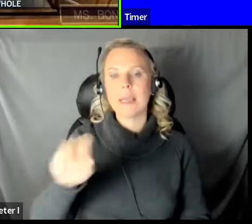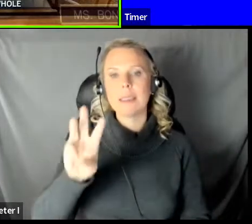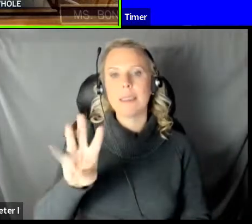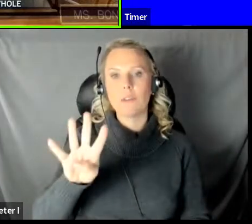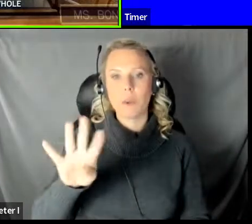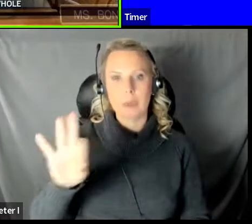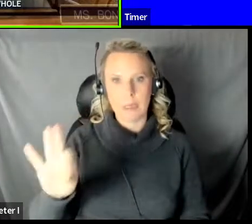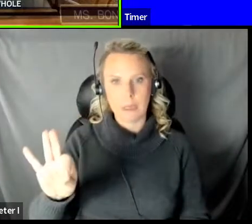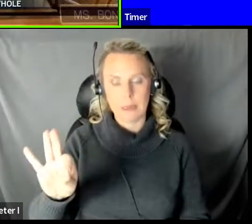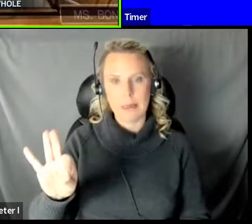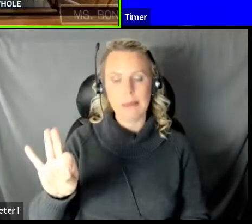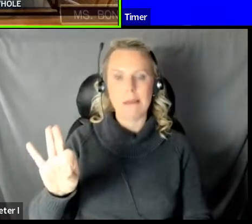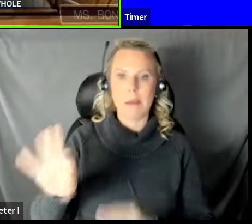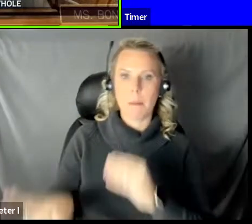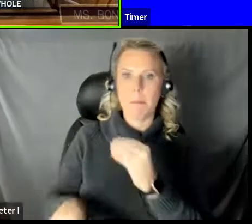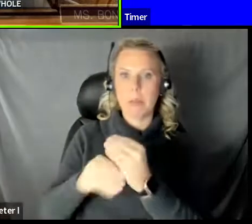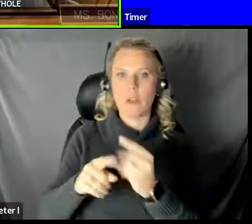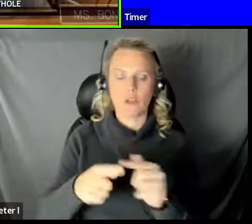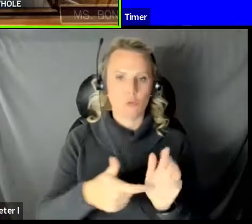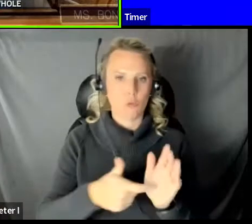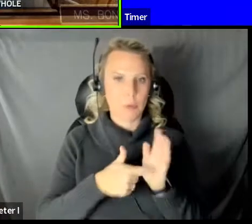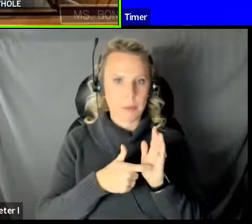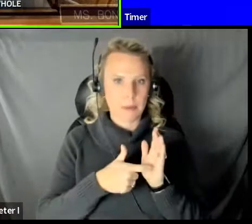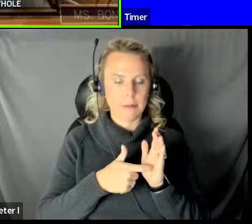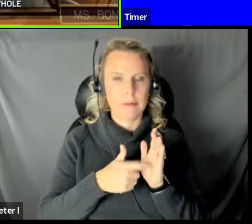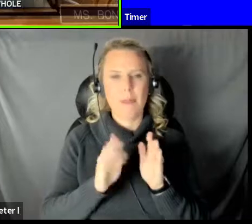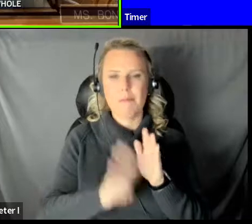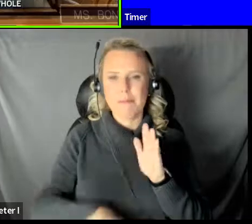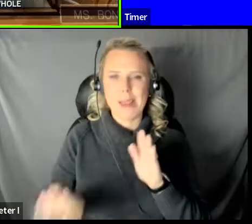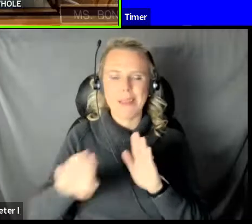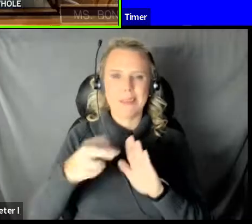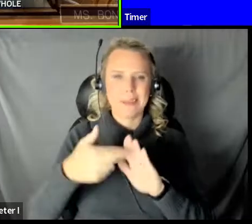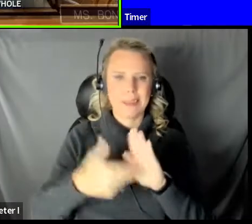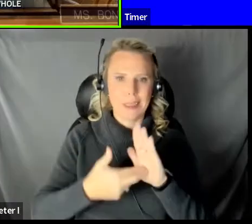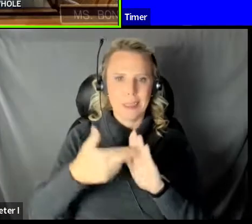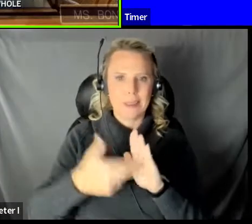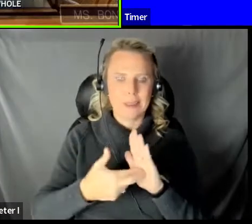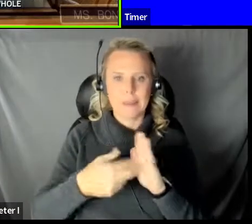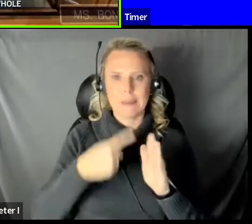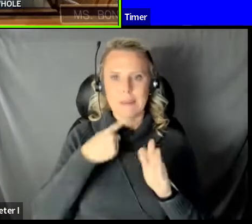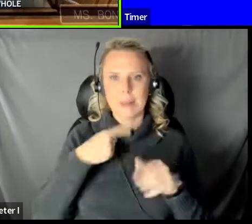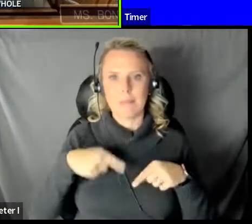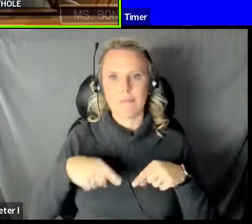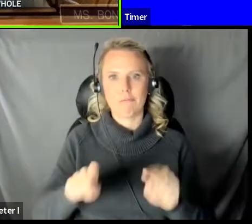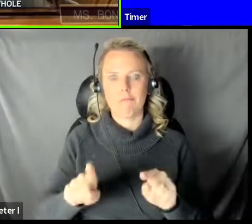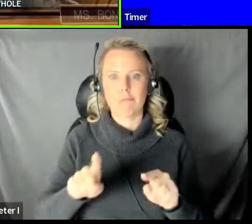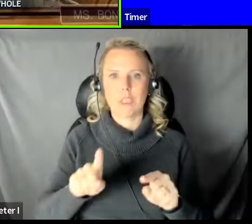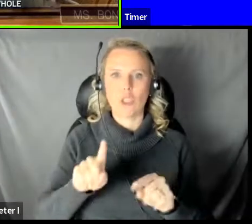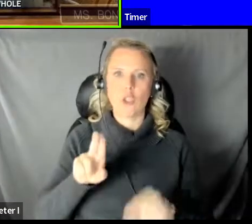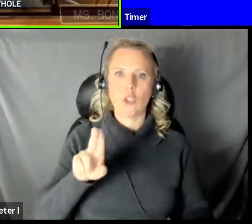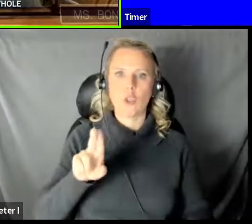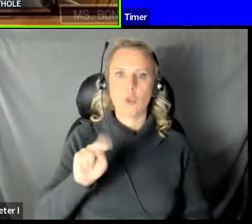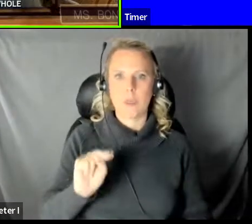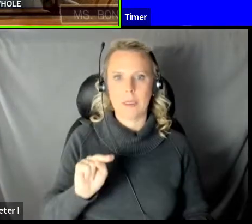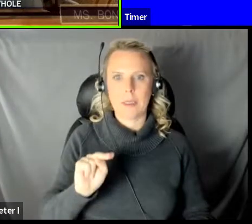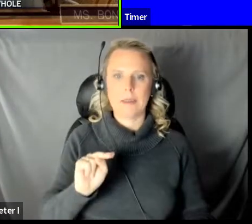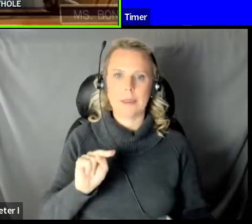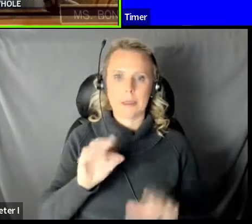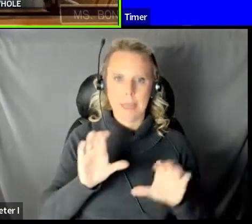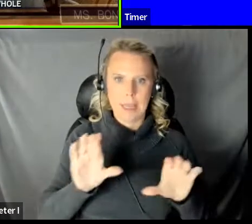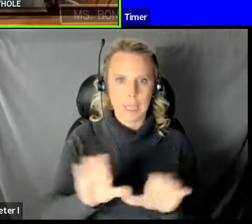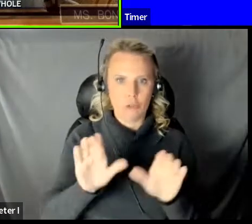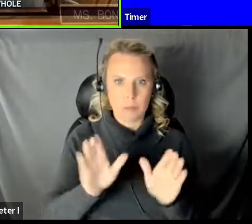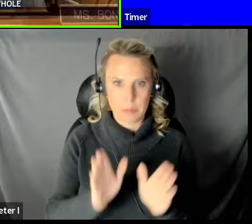24649 builds on the requirements and basic tenets stated in the United Nations Action Plan.